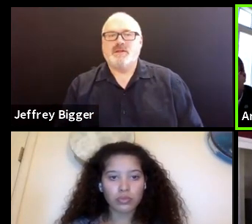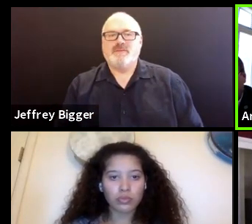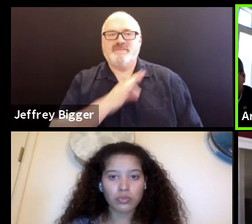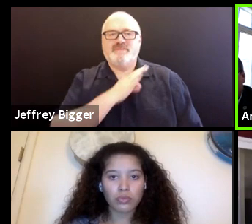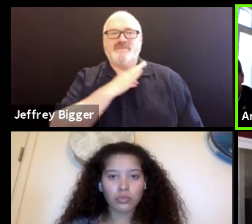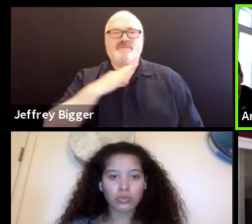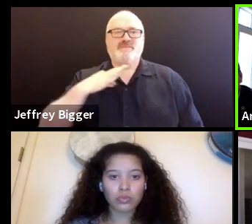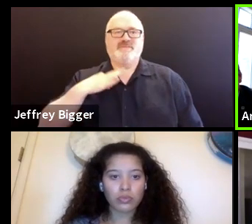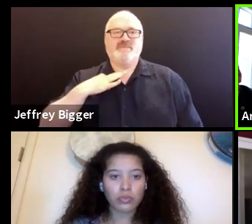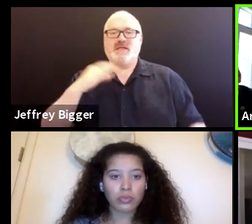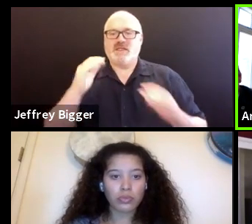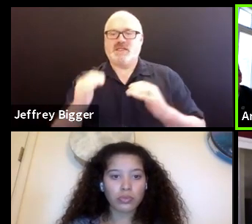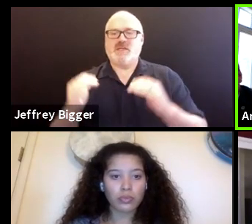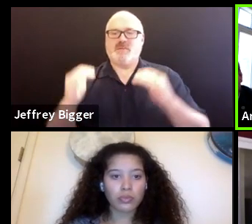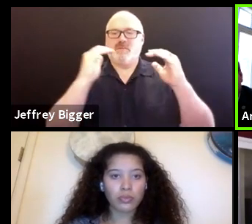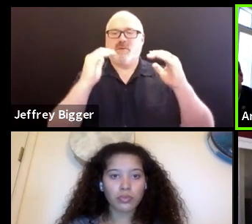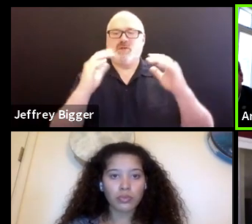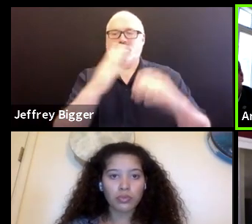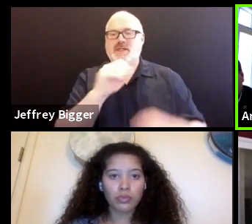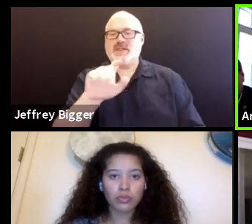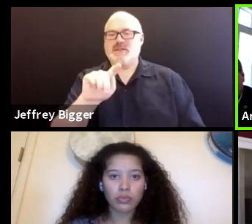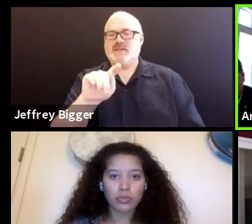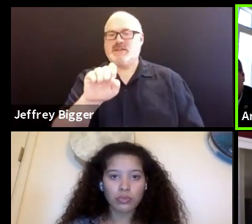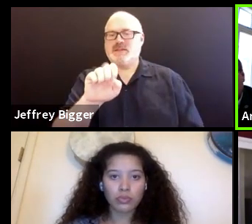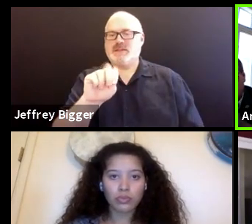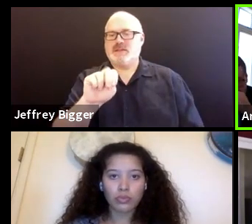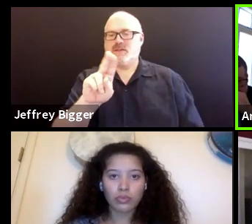faculty promotion and tenure recommendations.